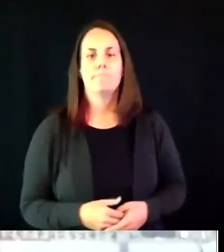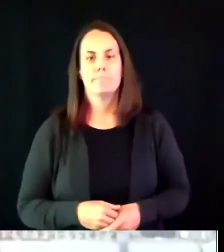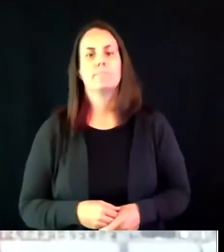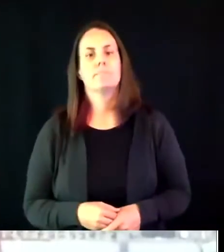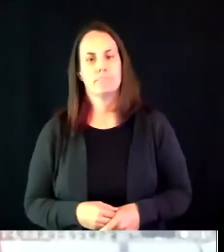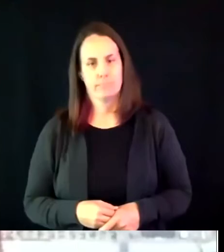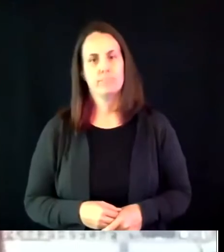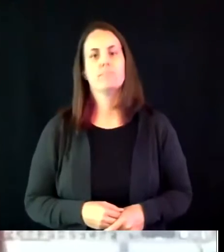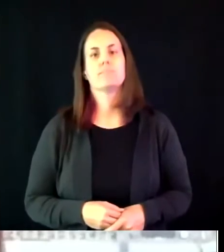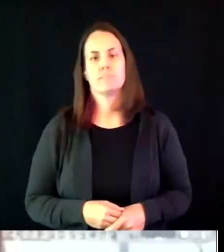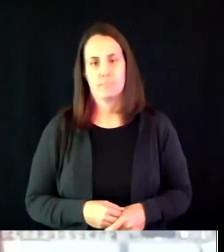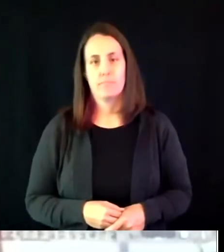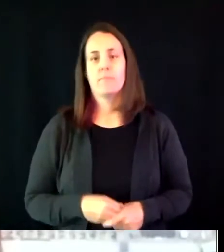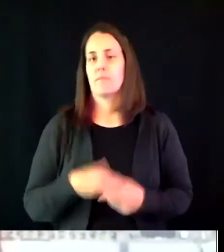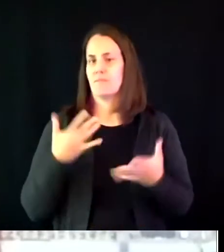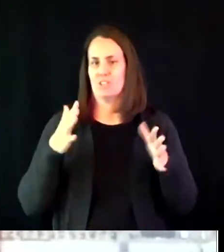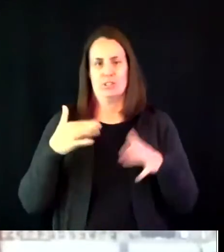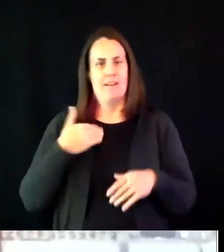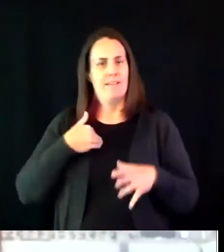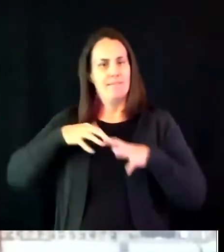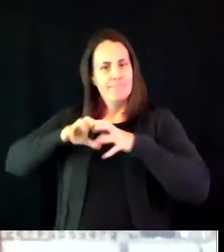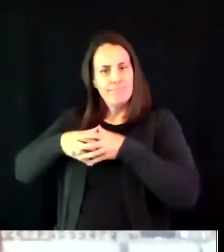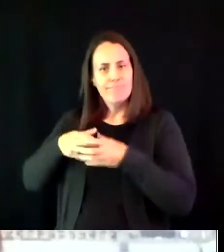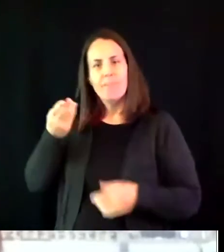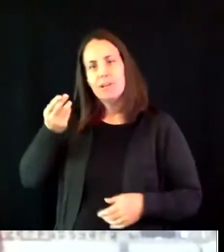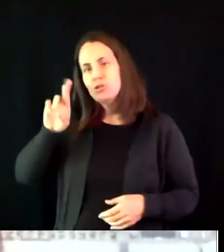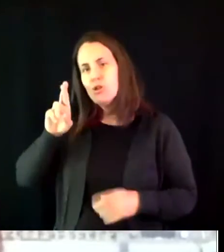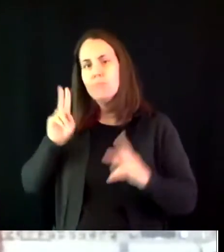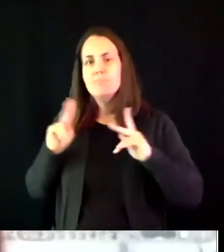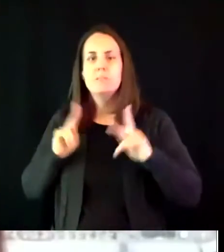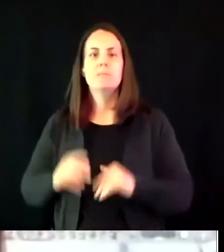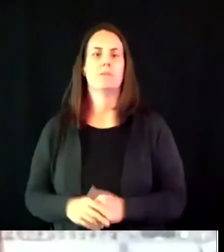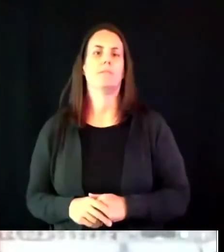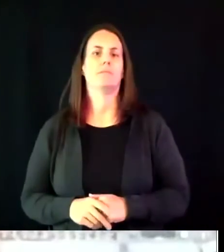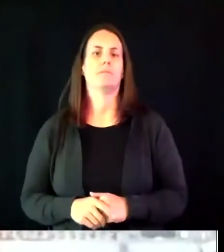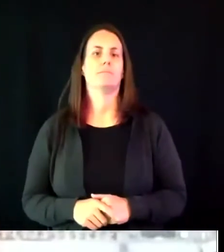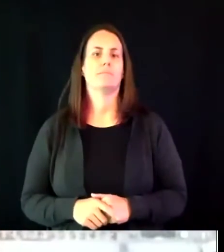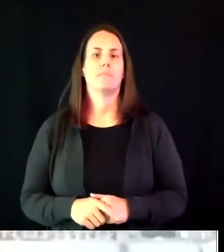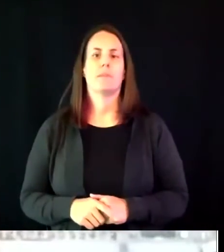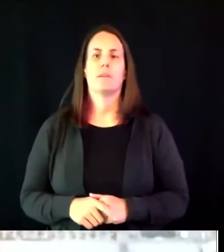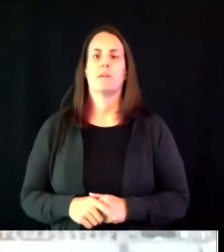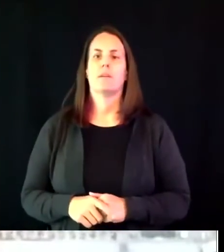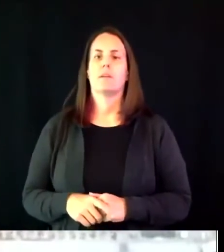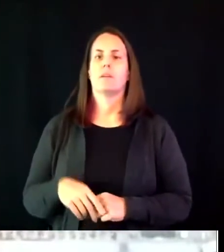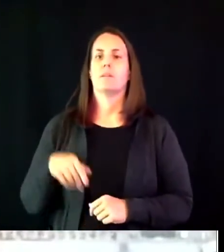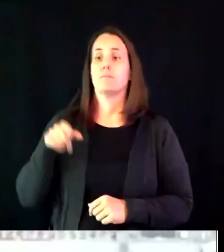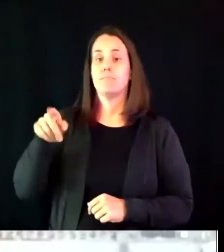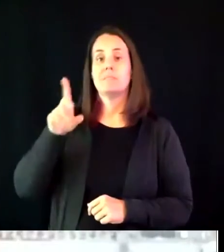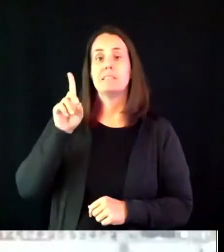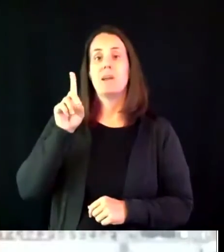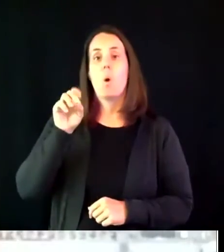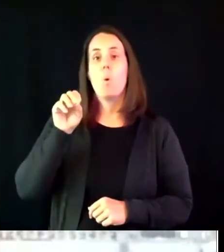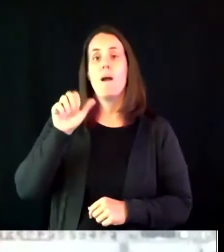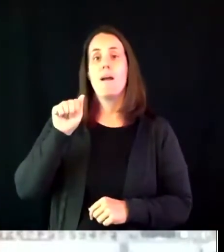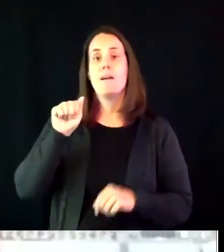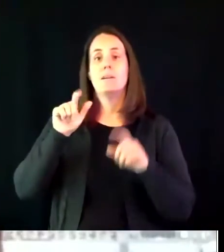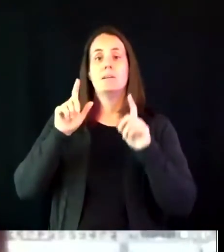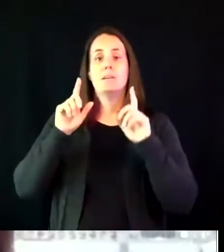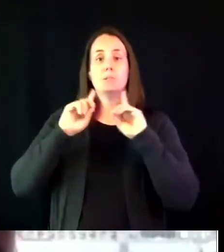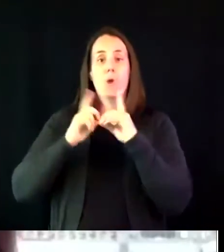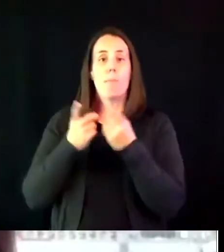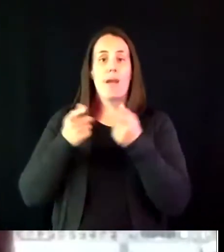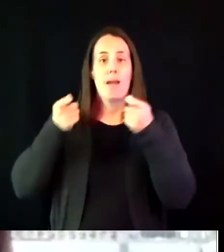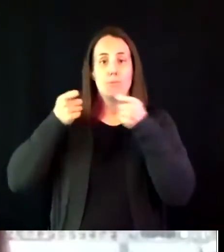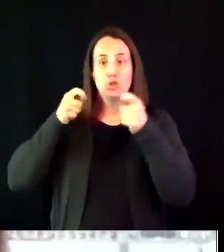state of Wisconsin, the Department of Administration, as well as Department of Services, working every day to bring staff on to